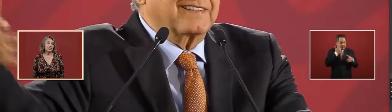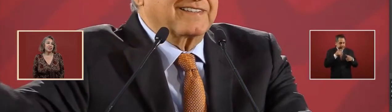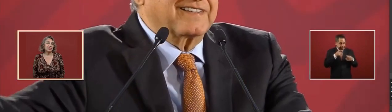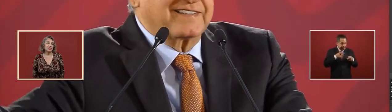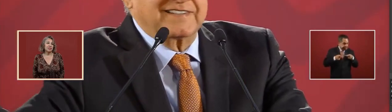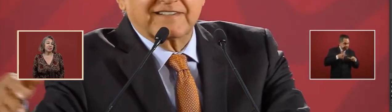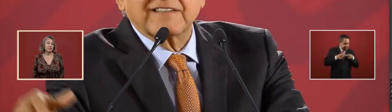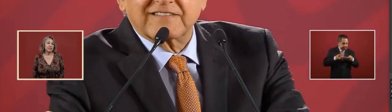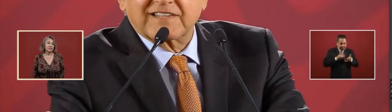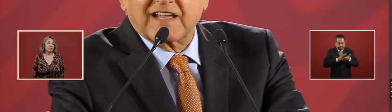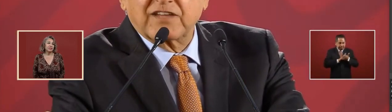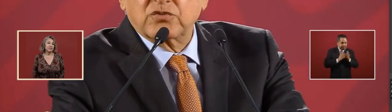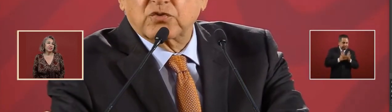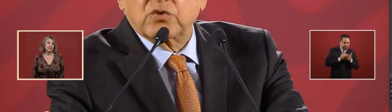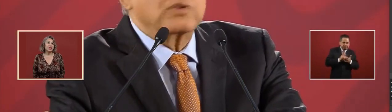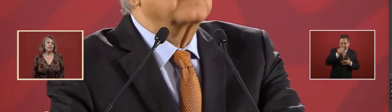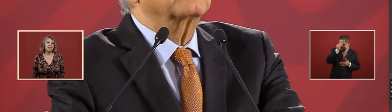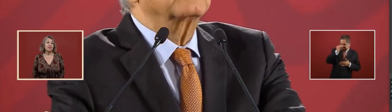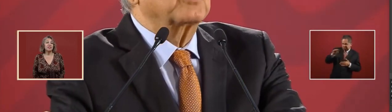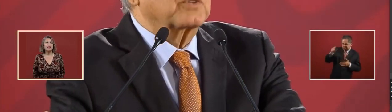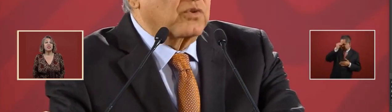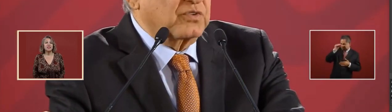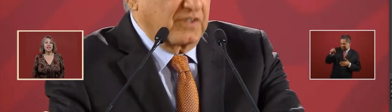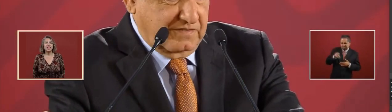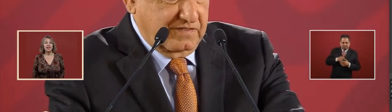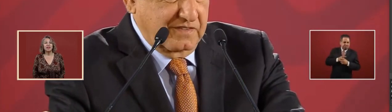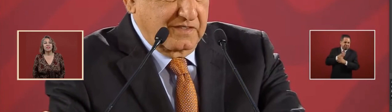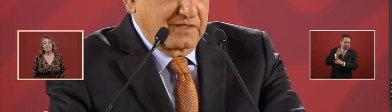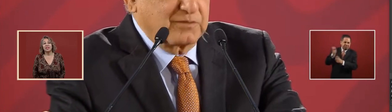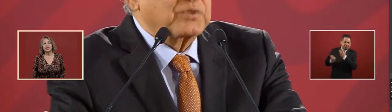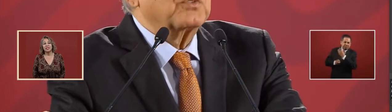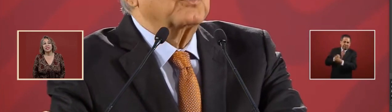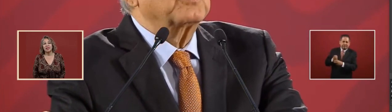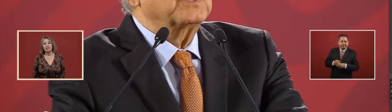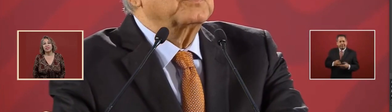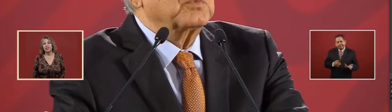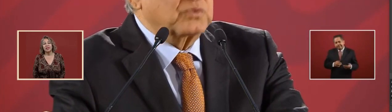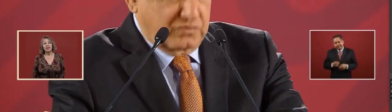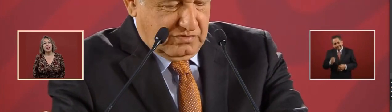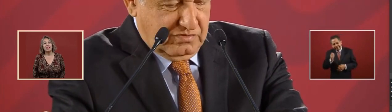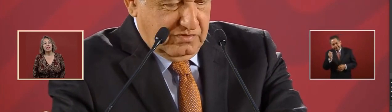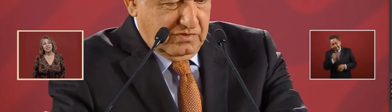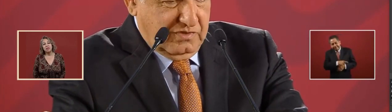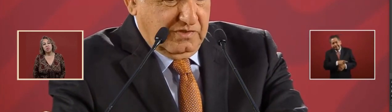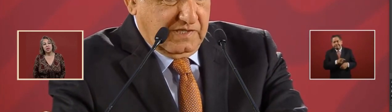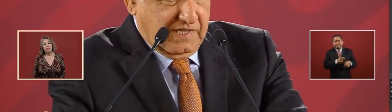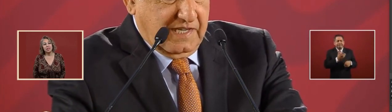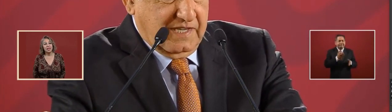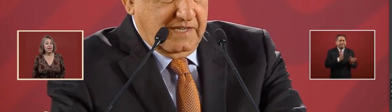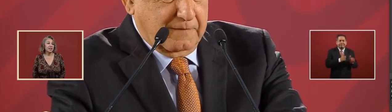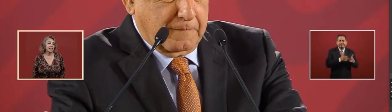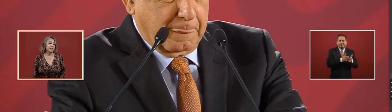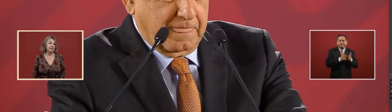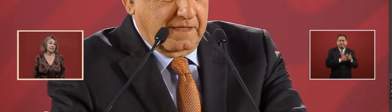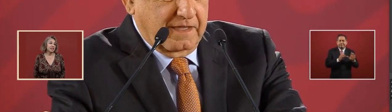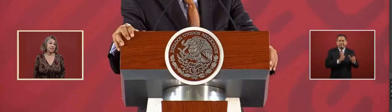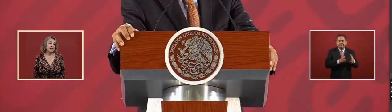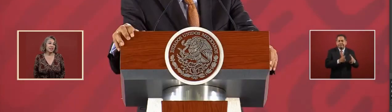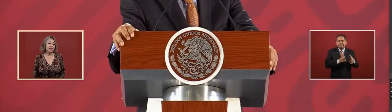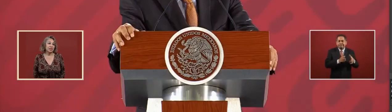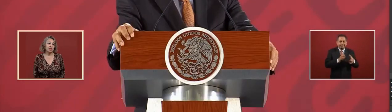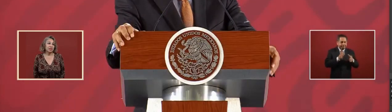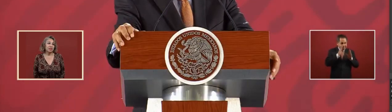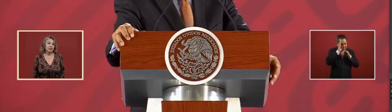están sacando todo este tipo that are de taking cosas, out all this pues stuff, son los mismos are the same ones que, that